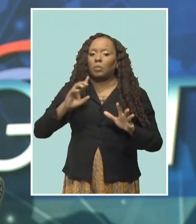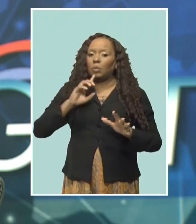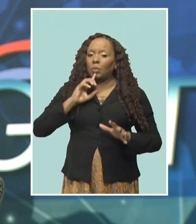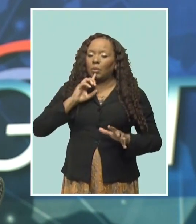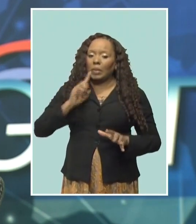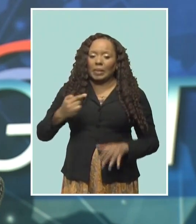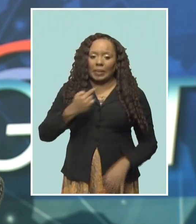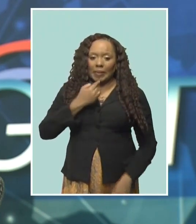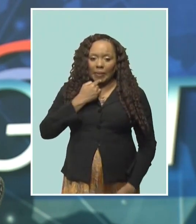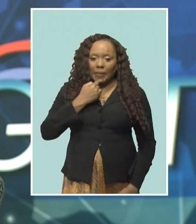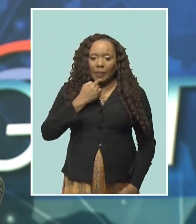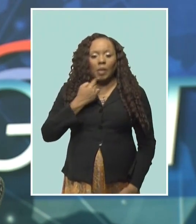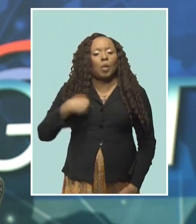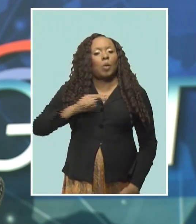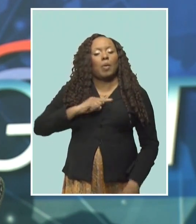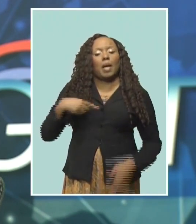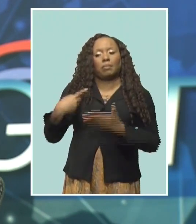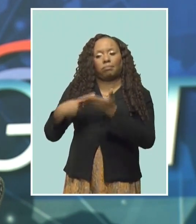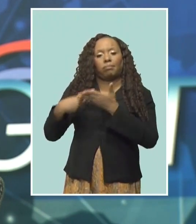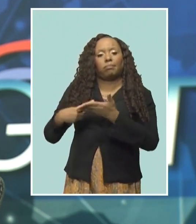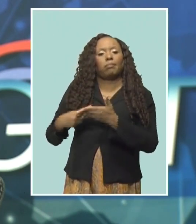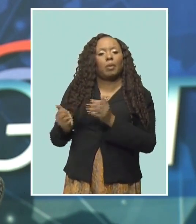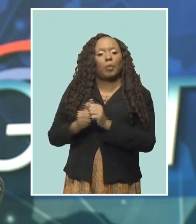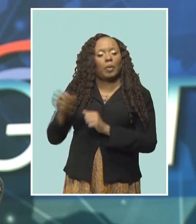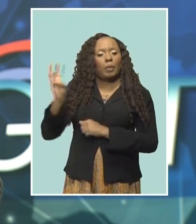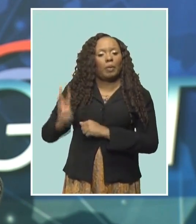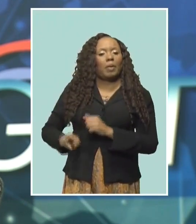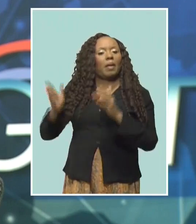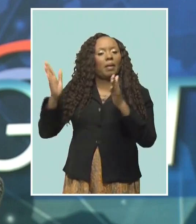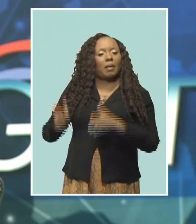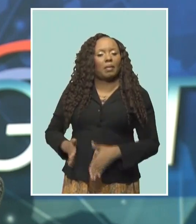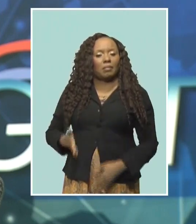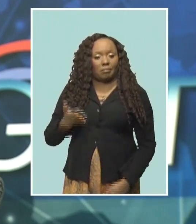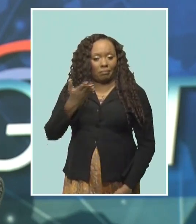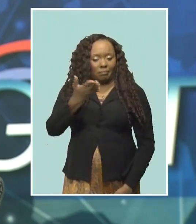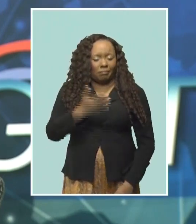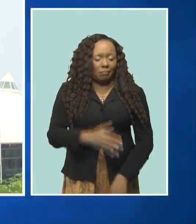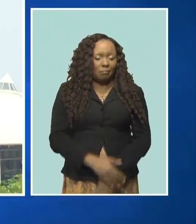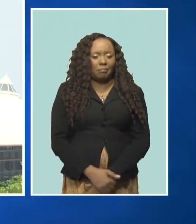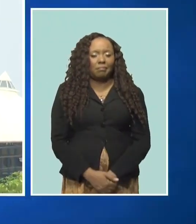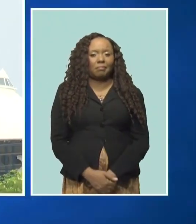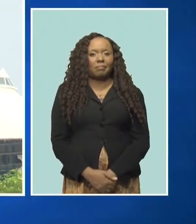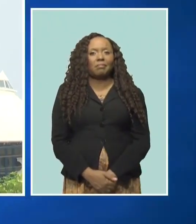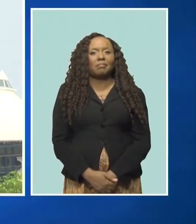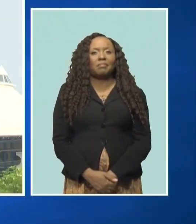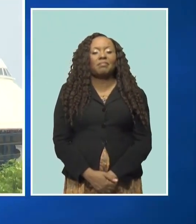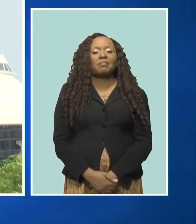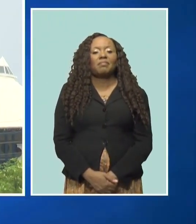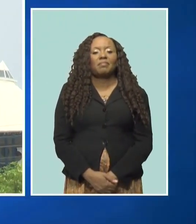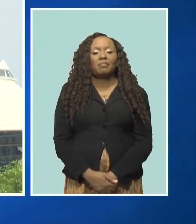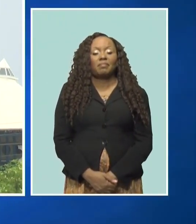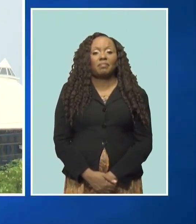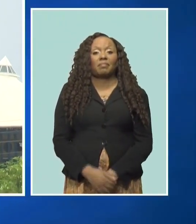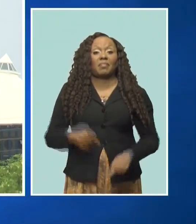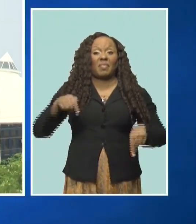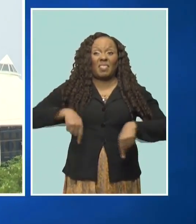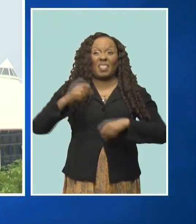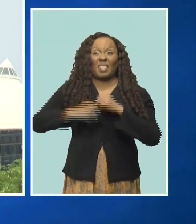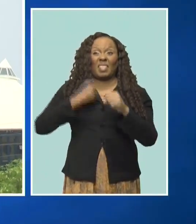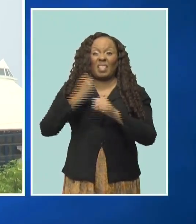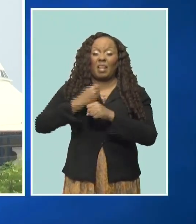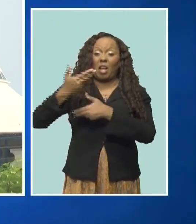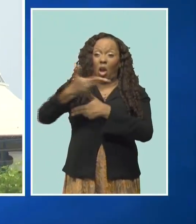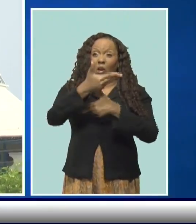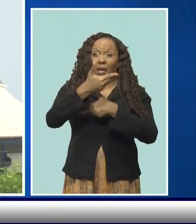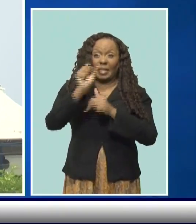with Ms. Brown at the Barbados Meteorological Services and filed this report. Since the start of this year's hurricane